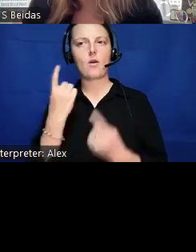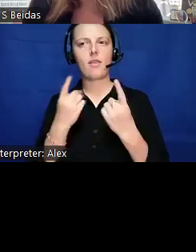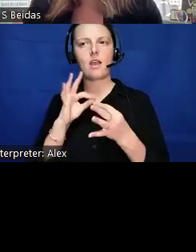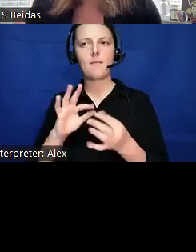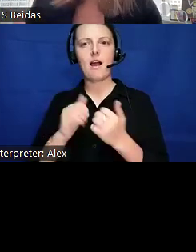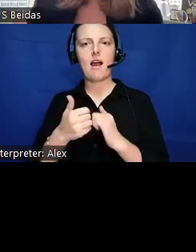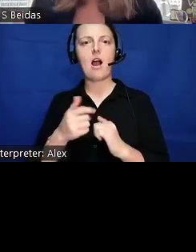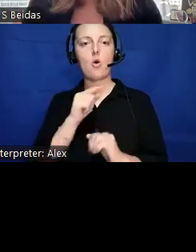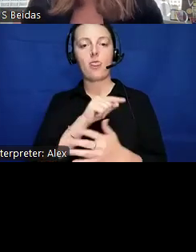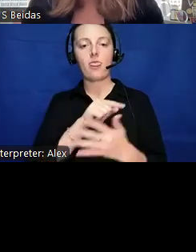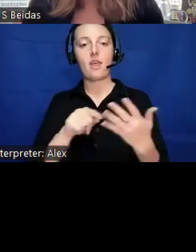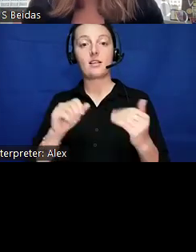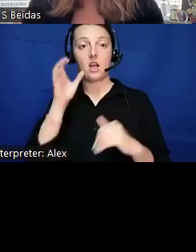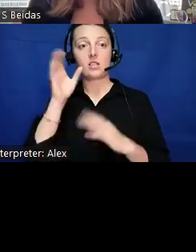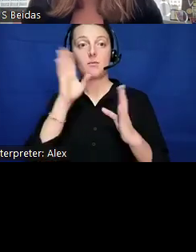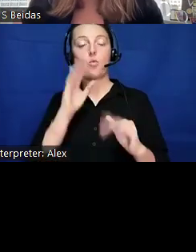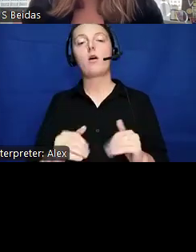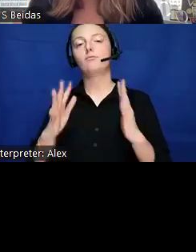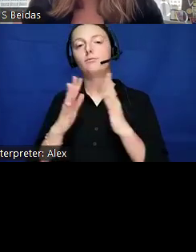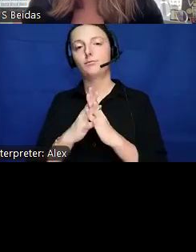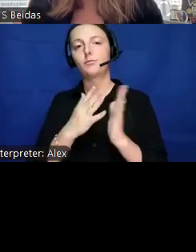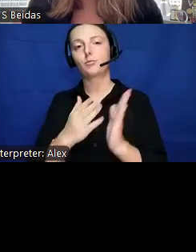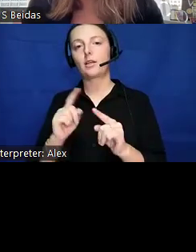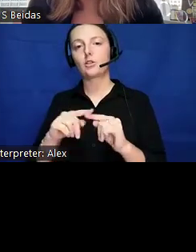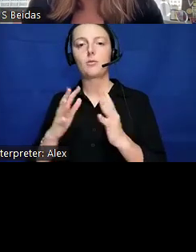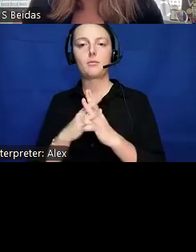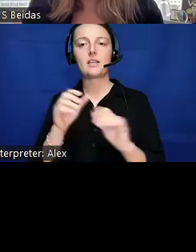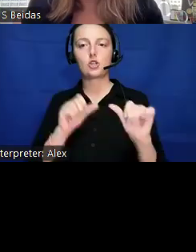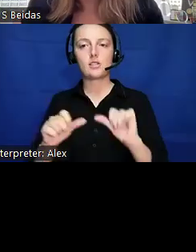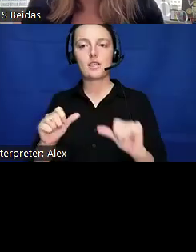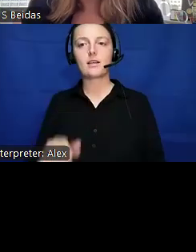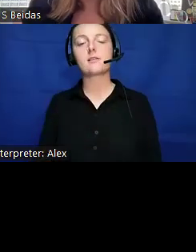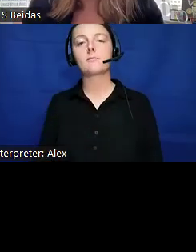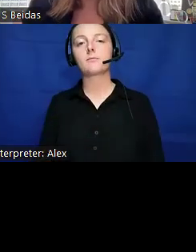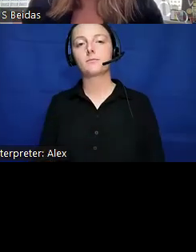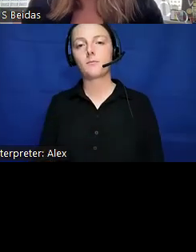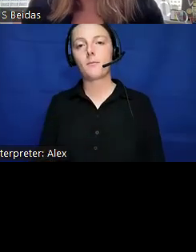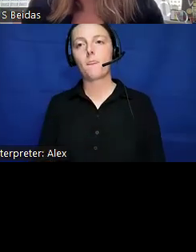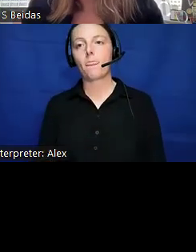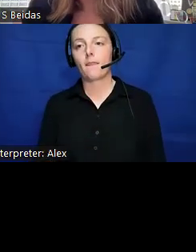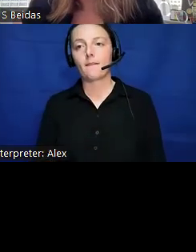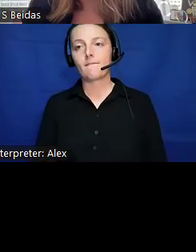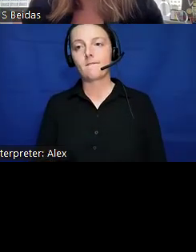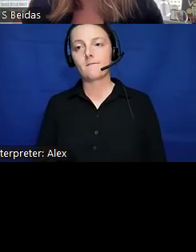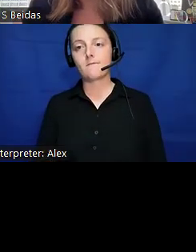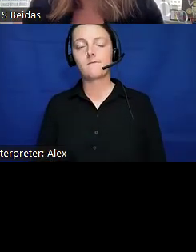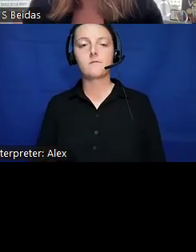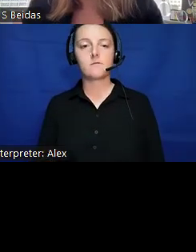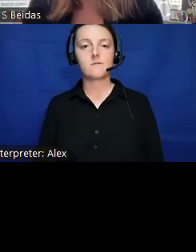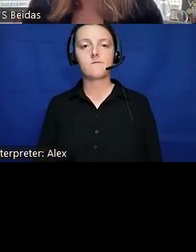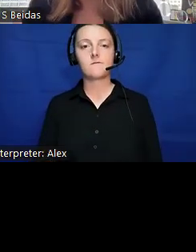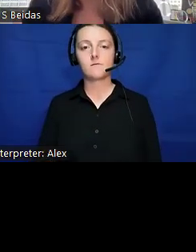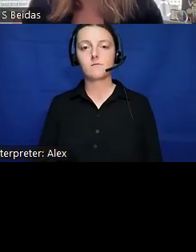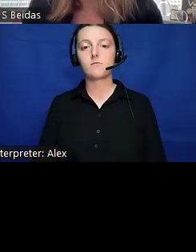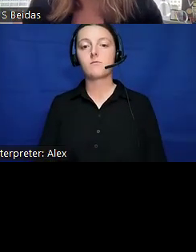concepts into implementation science. And so there's been some great work and reviews done. This nudge ladder is a really